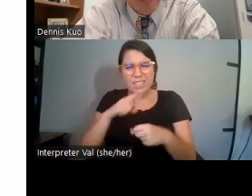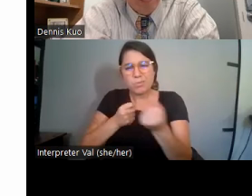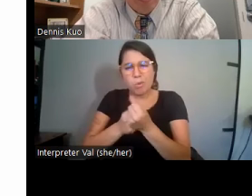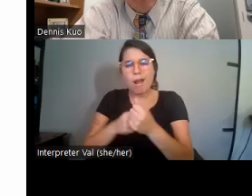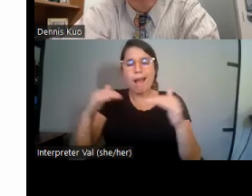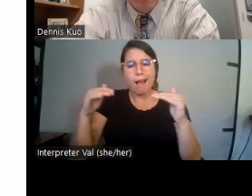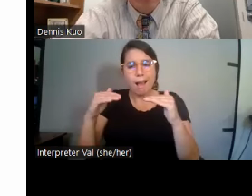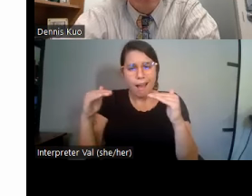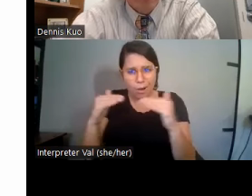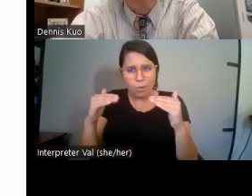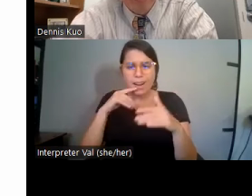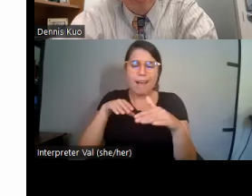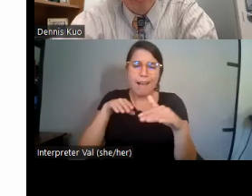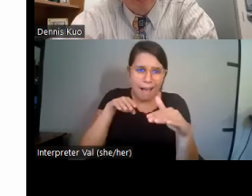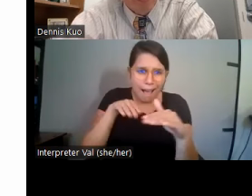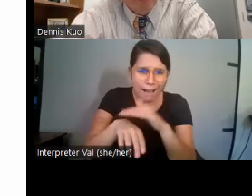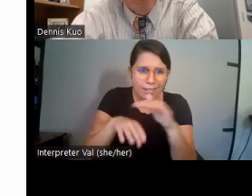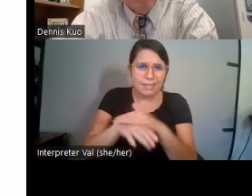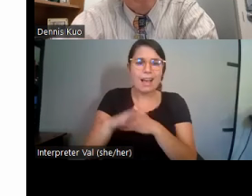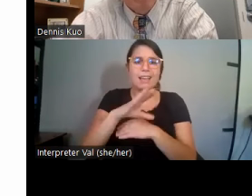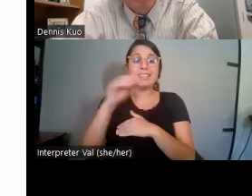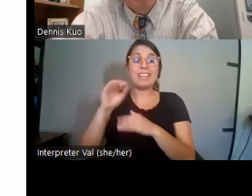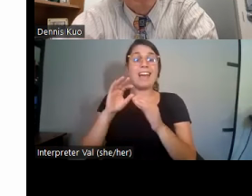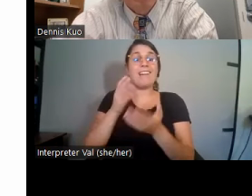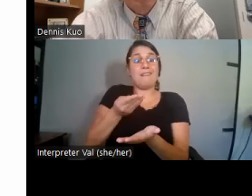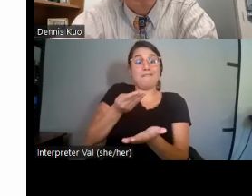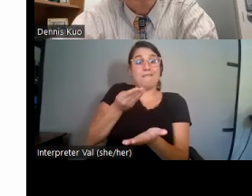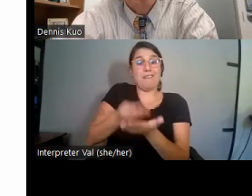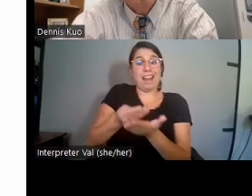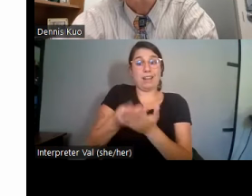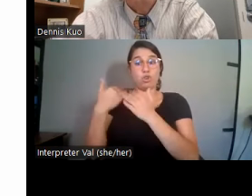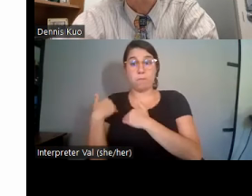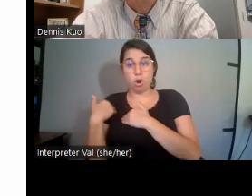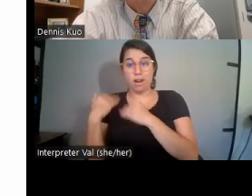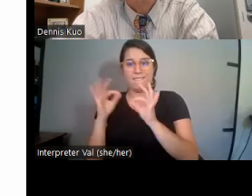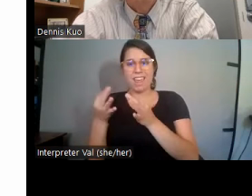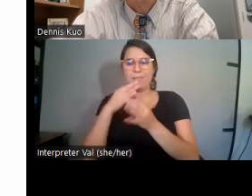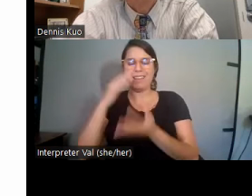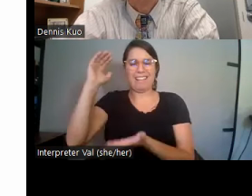and integration and eases the financial burden on families.